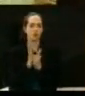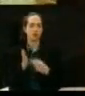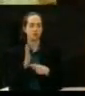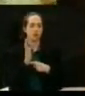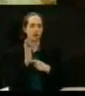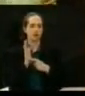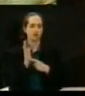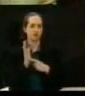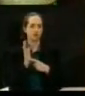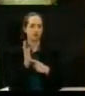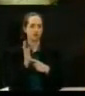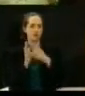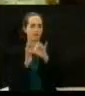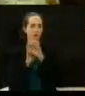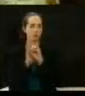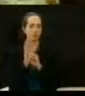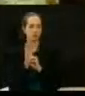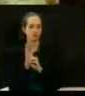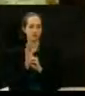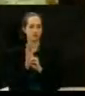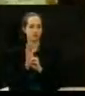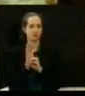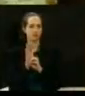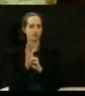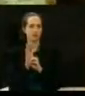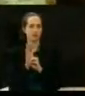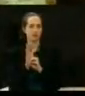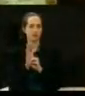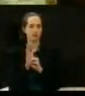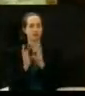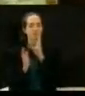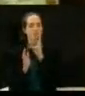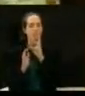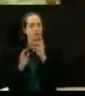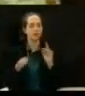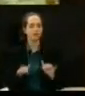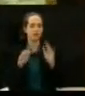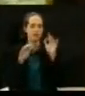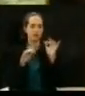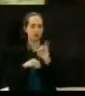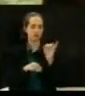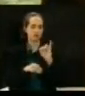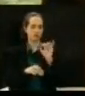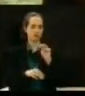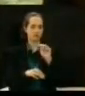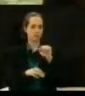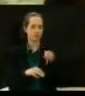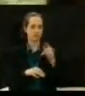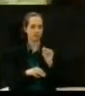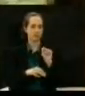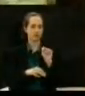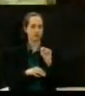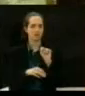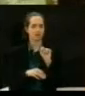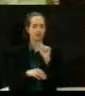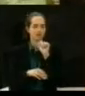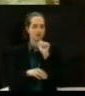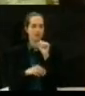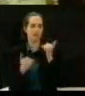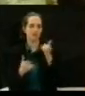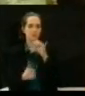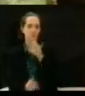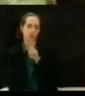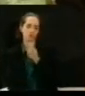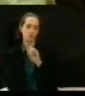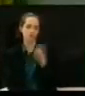the effective flood insurance maps, and those would be the 2007 maps rather than the 1983 maps. Thank you. Okay, Commissioner